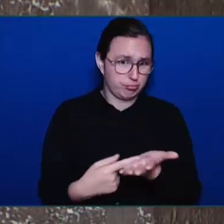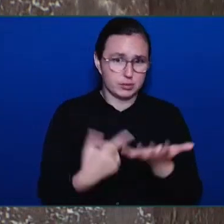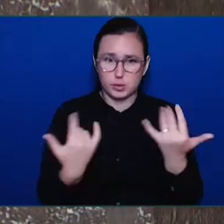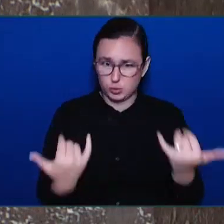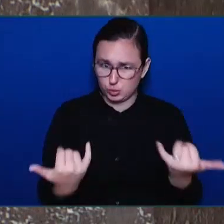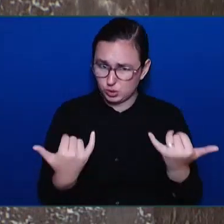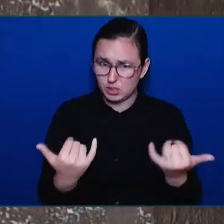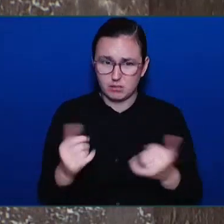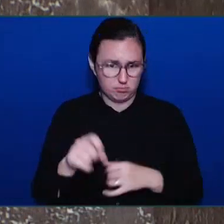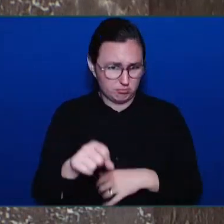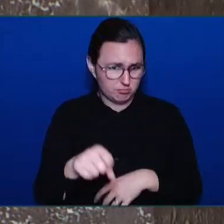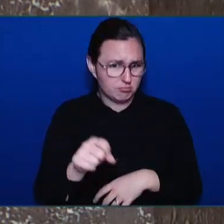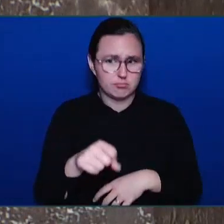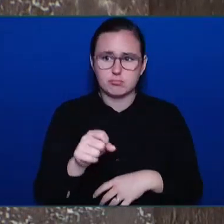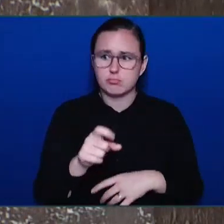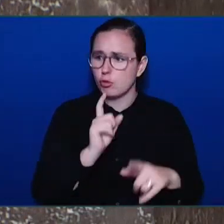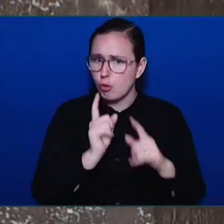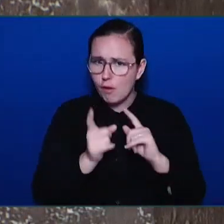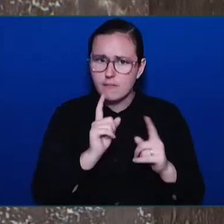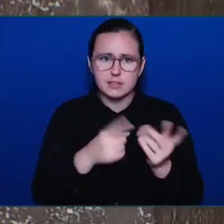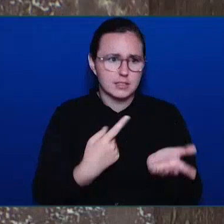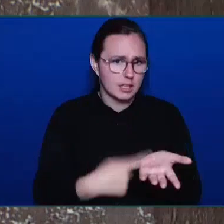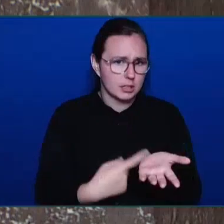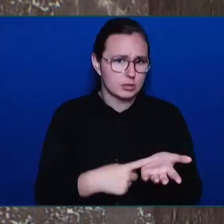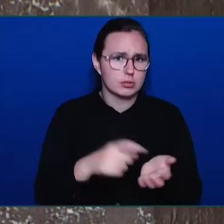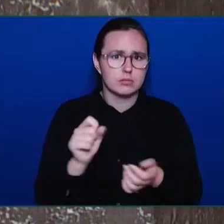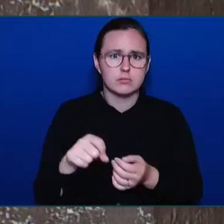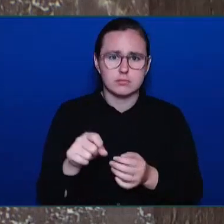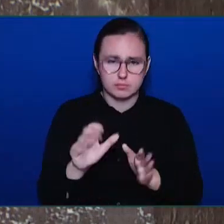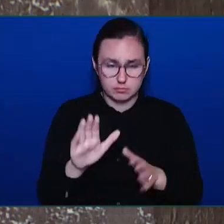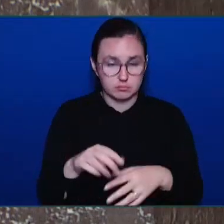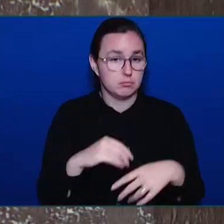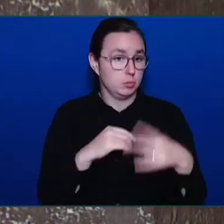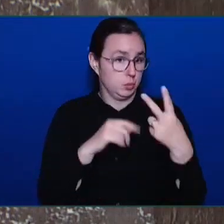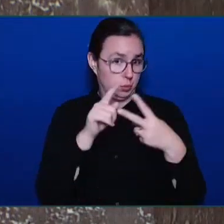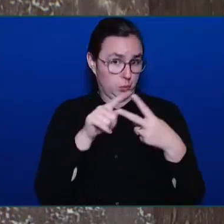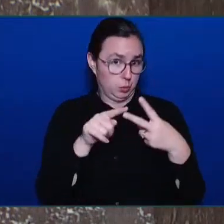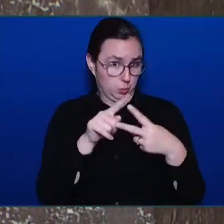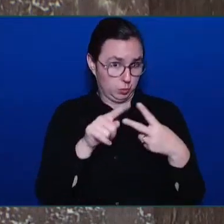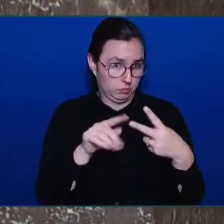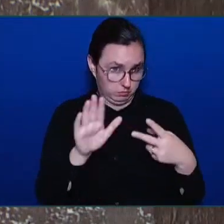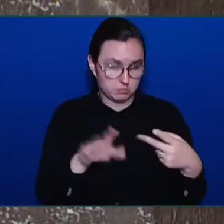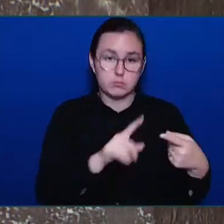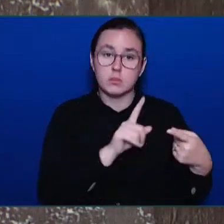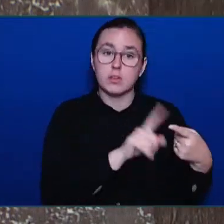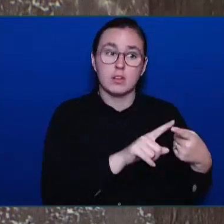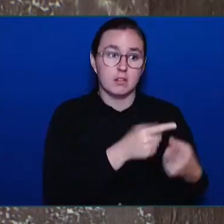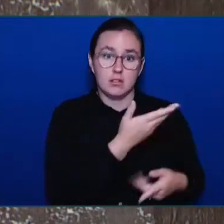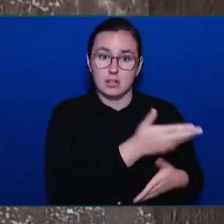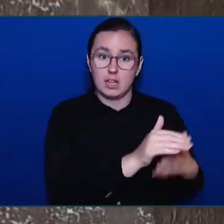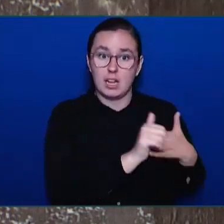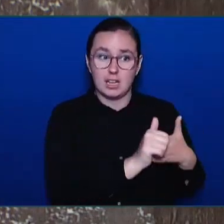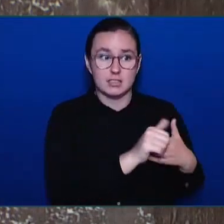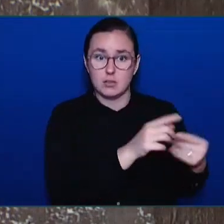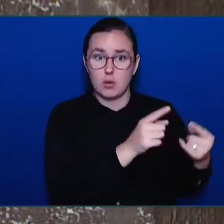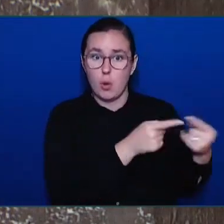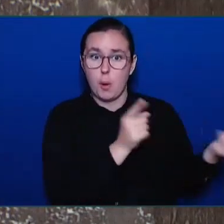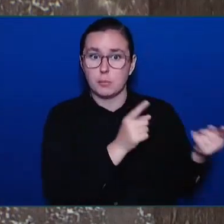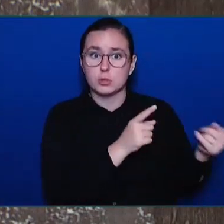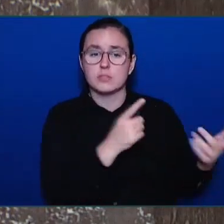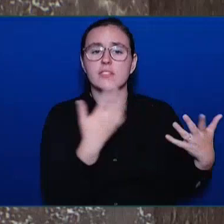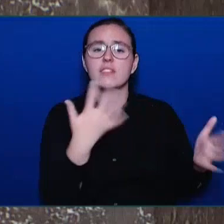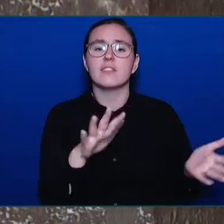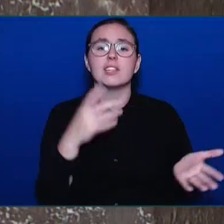appreciate. One, a recognition from the leader of the opposition that and commitment to support decriminalization. I think